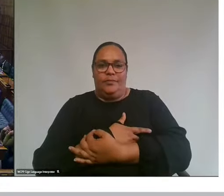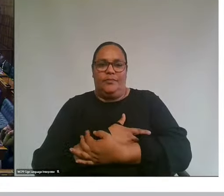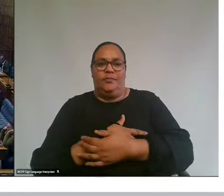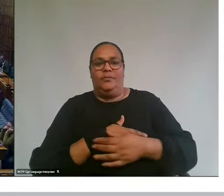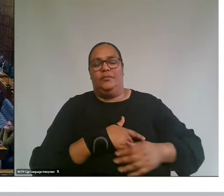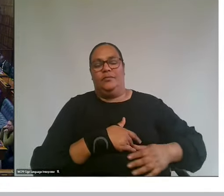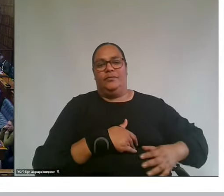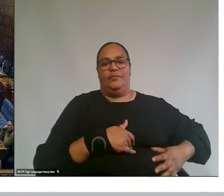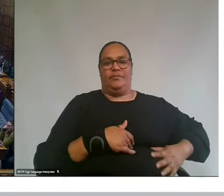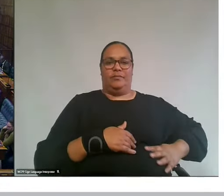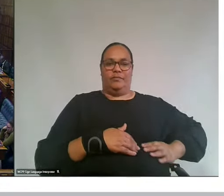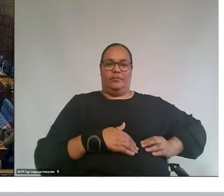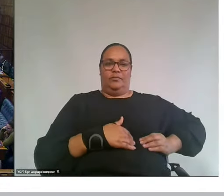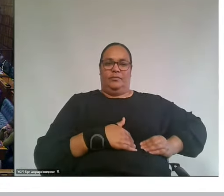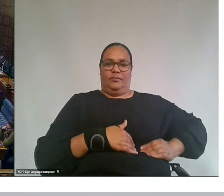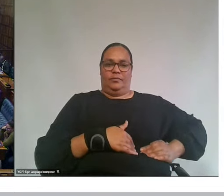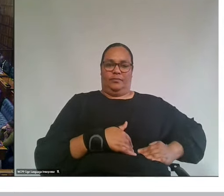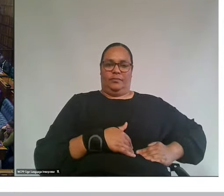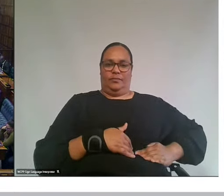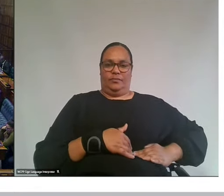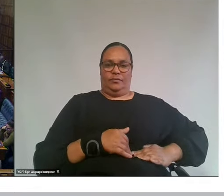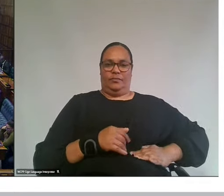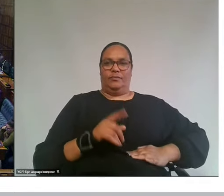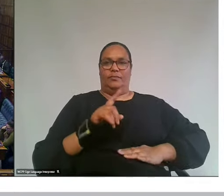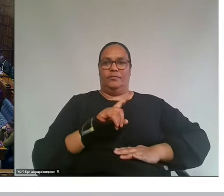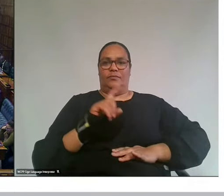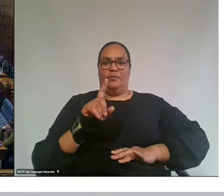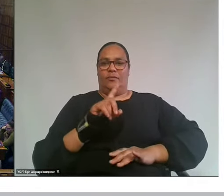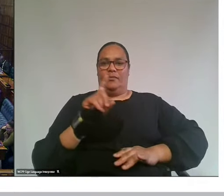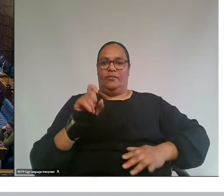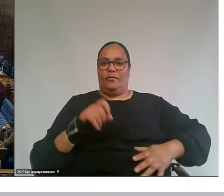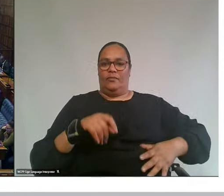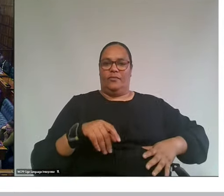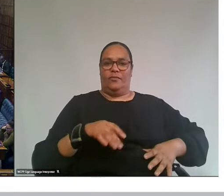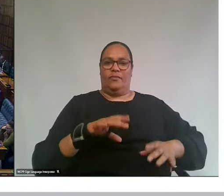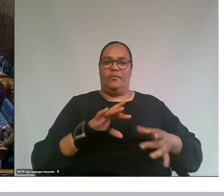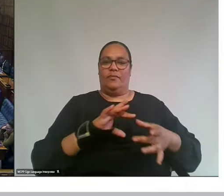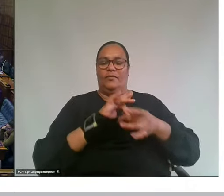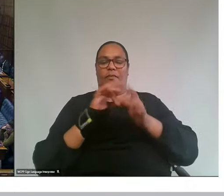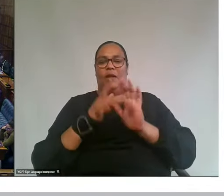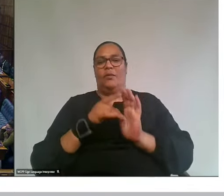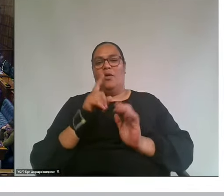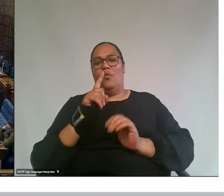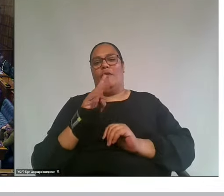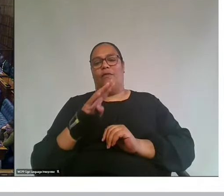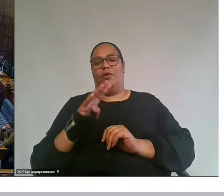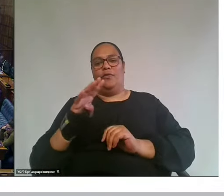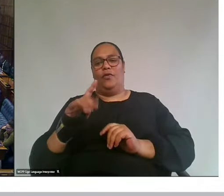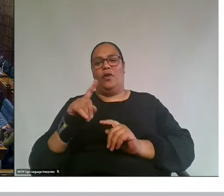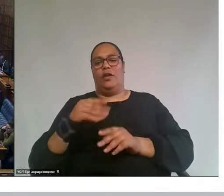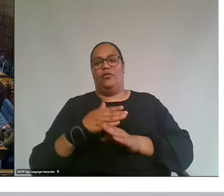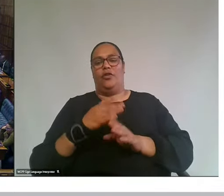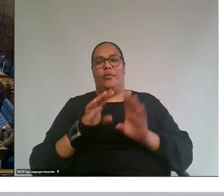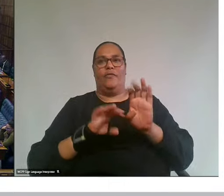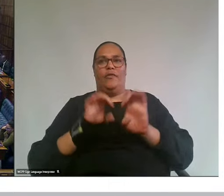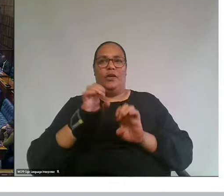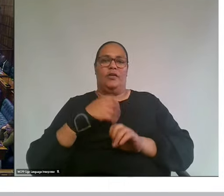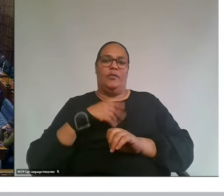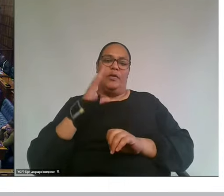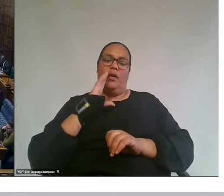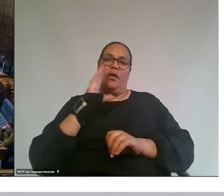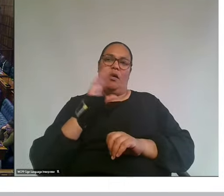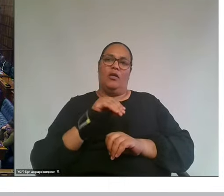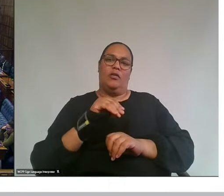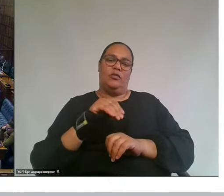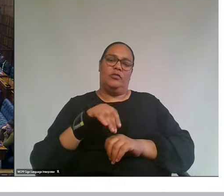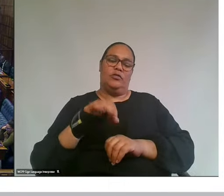thanks the was the last question um that related to page 144 on job evaluation if I could ask